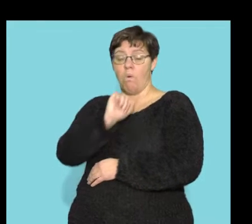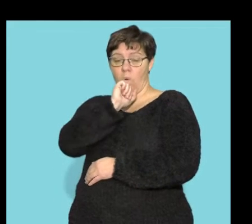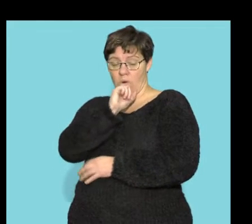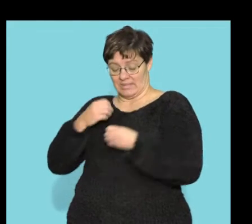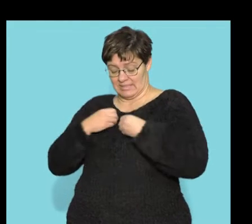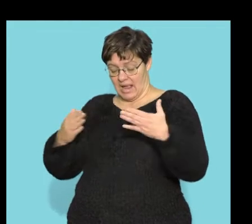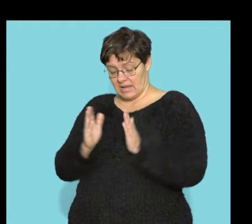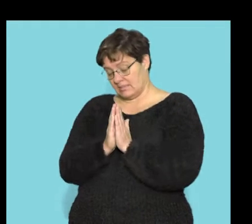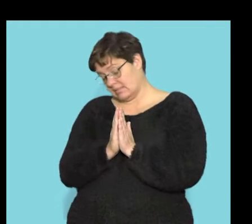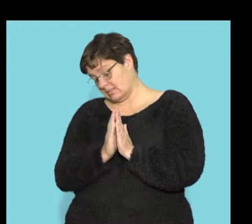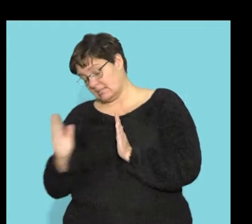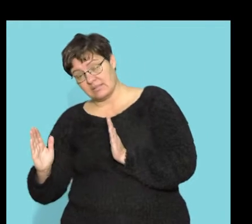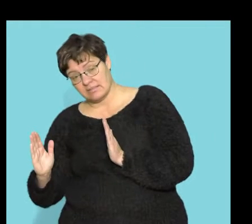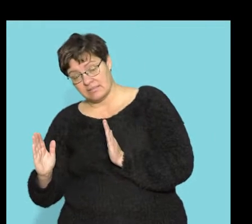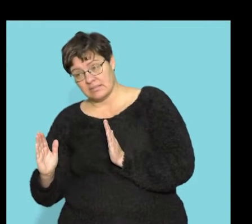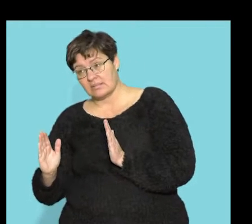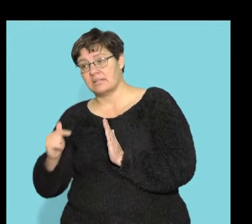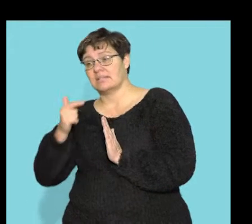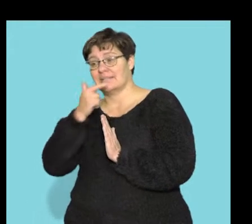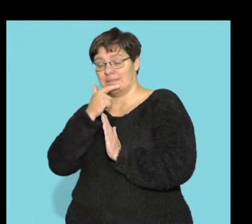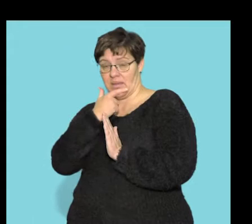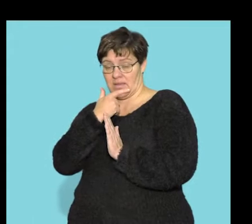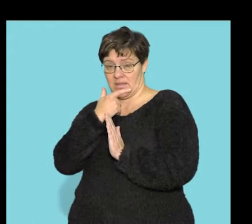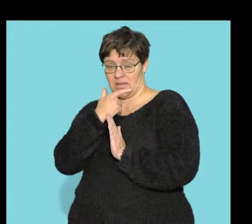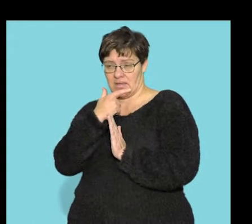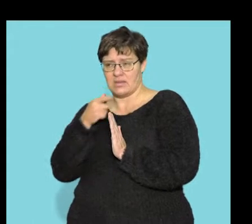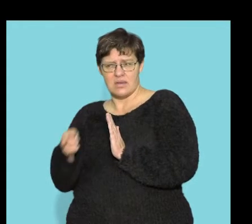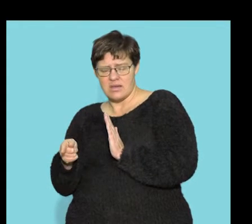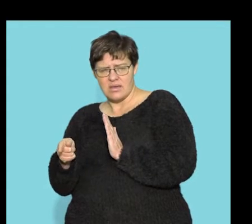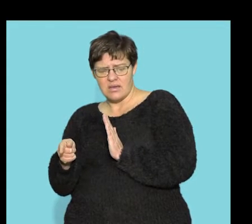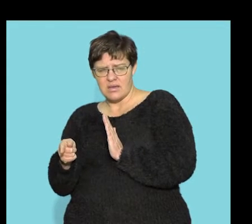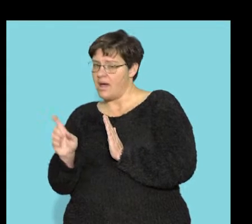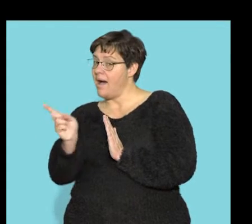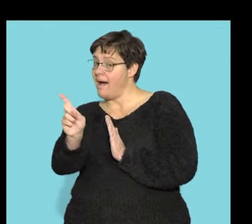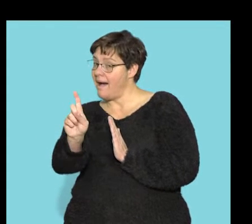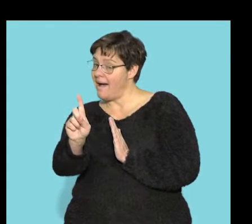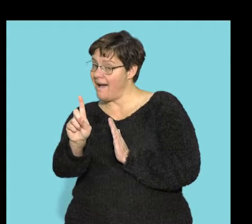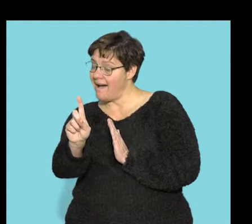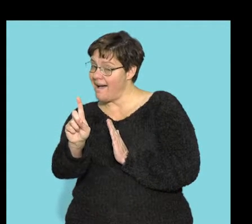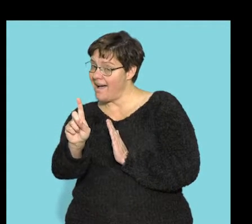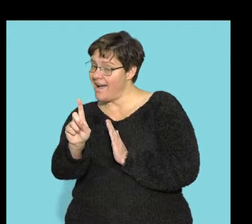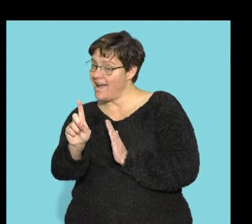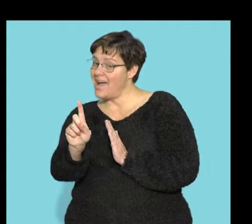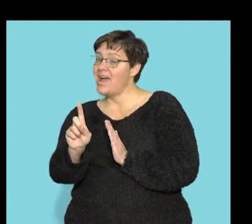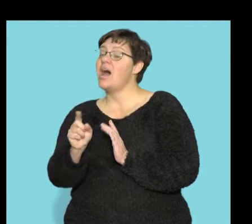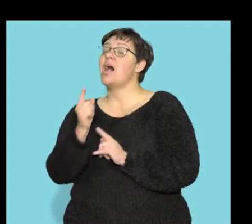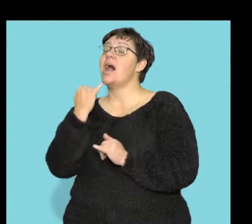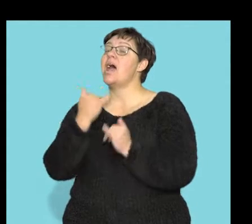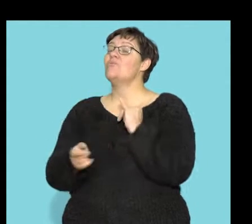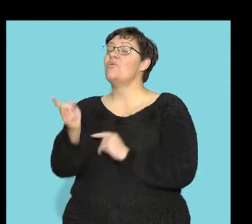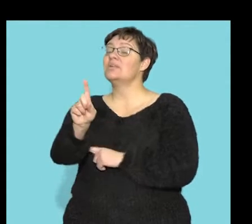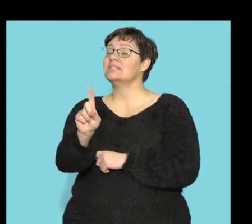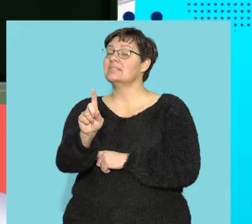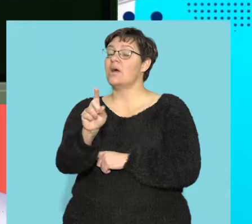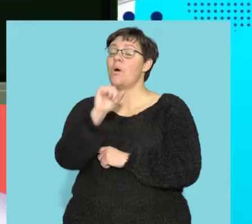when? In August. Up to when? So very often you find candidates making this mistake. What is the error